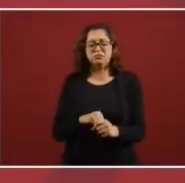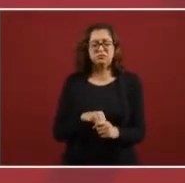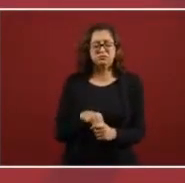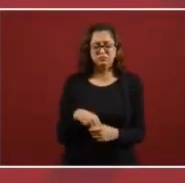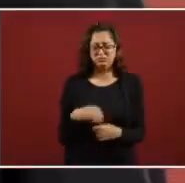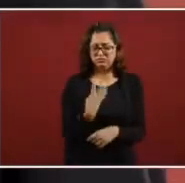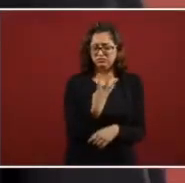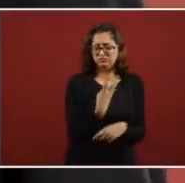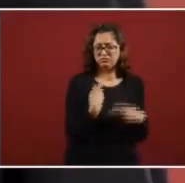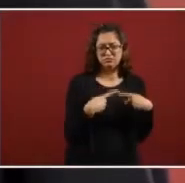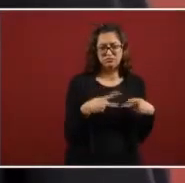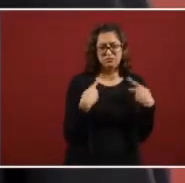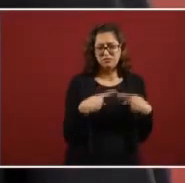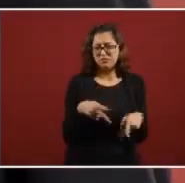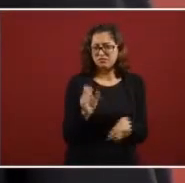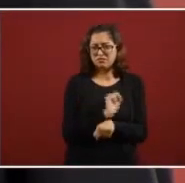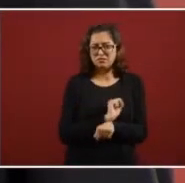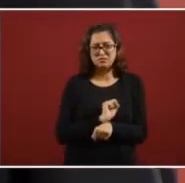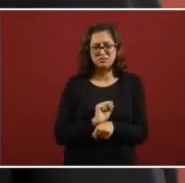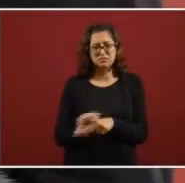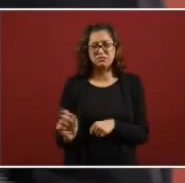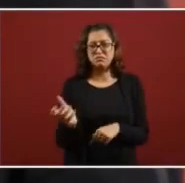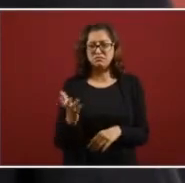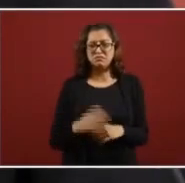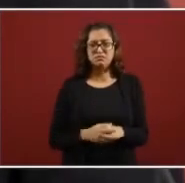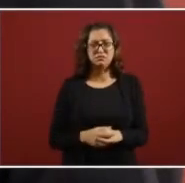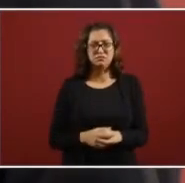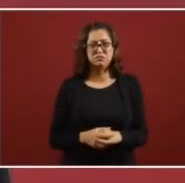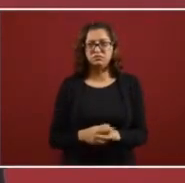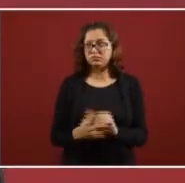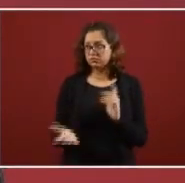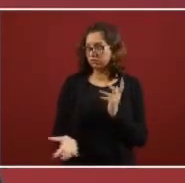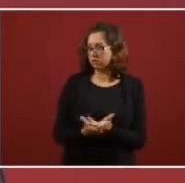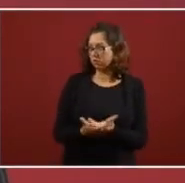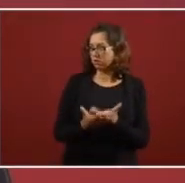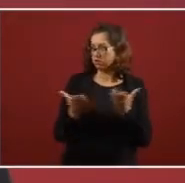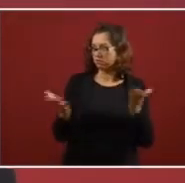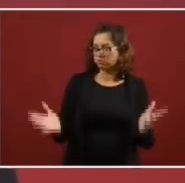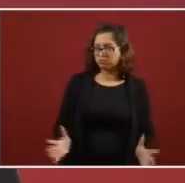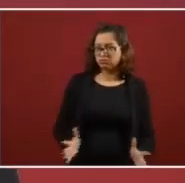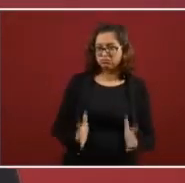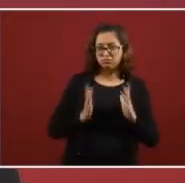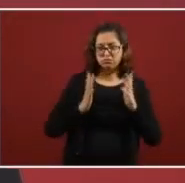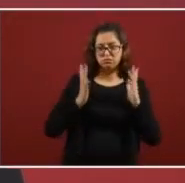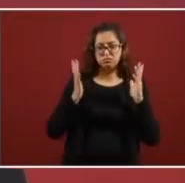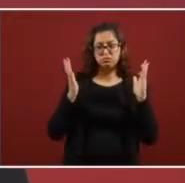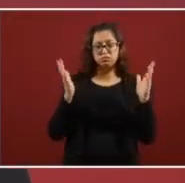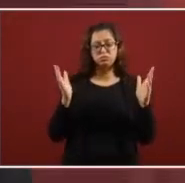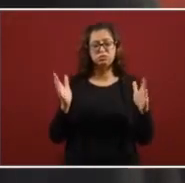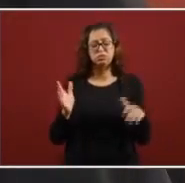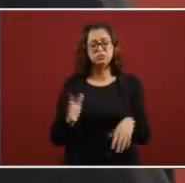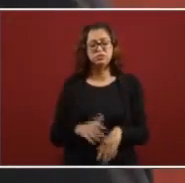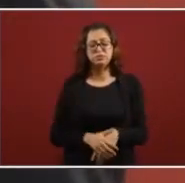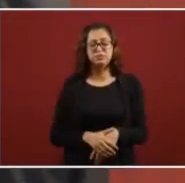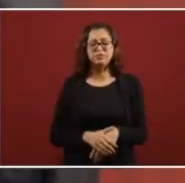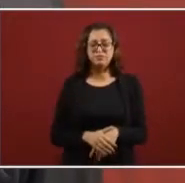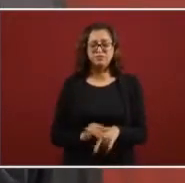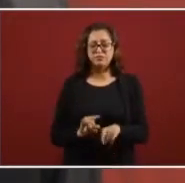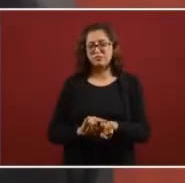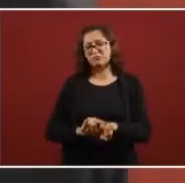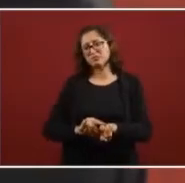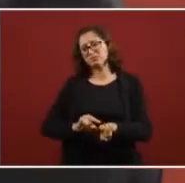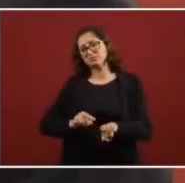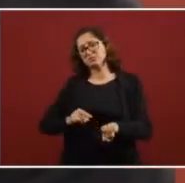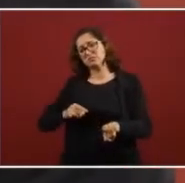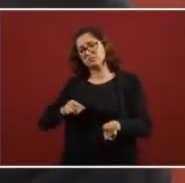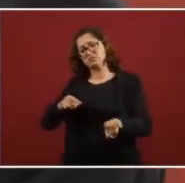Nada más. Only that. Y ahora, but now, me molesta de que